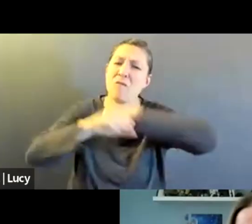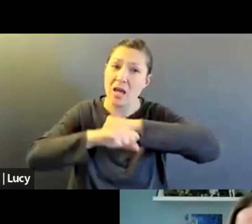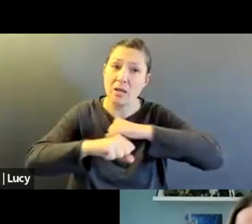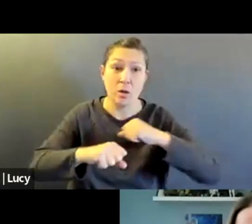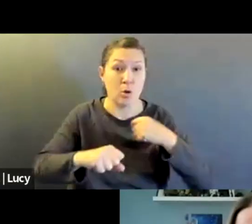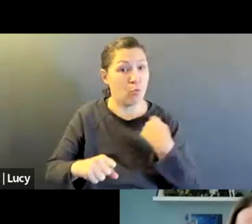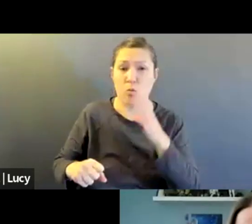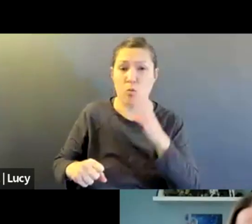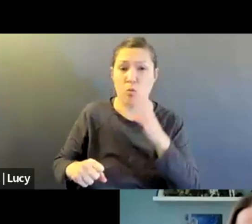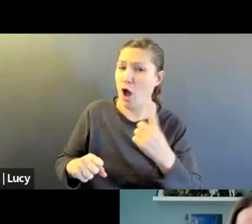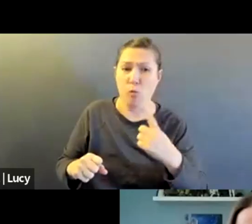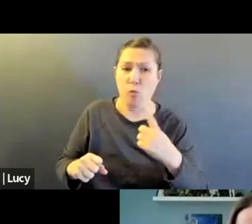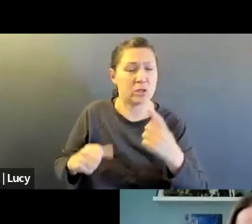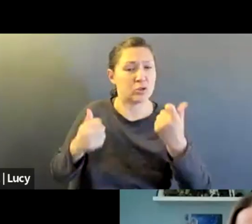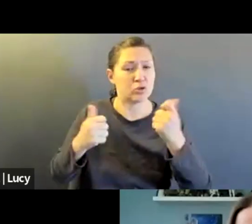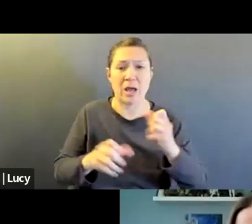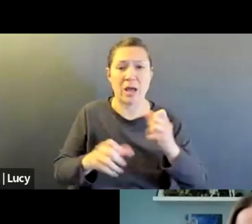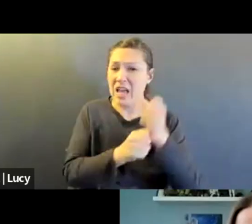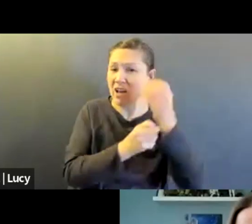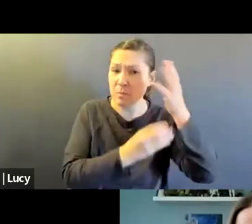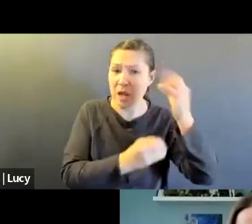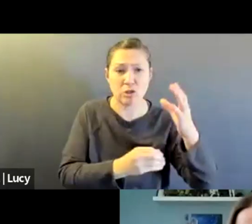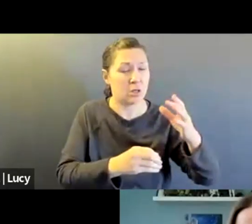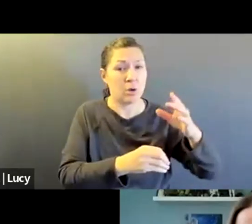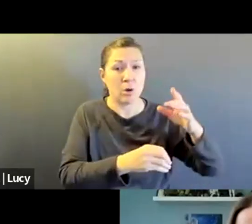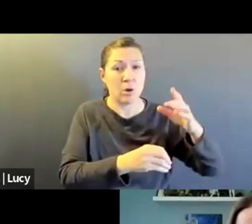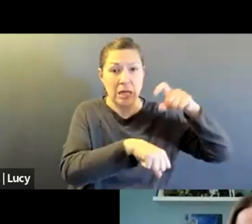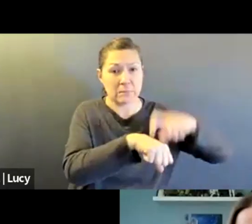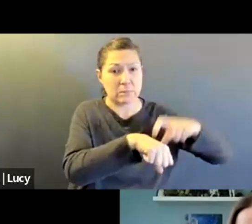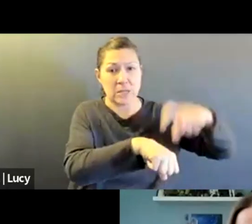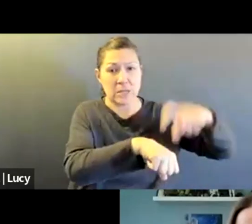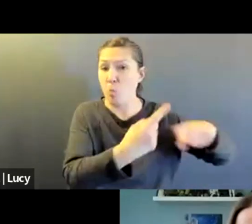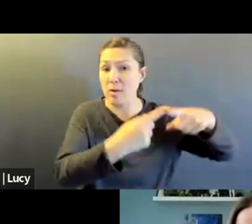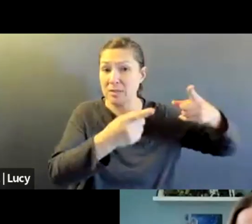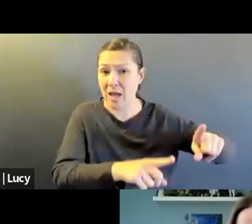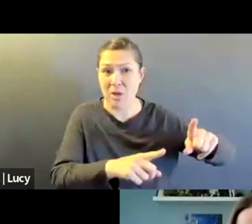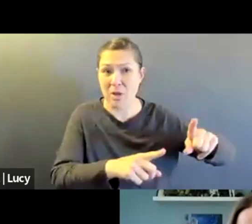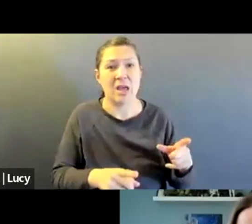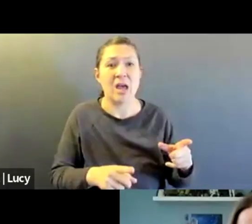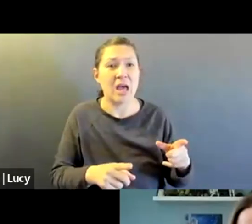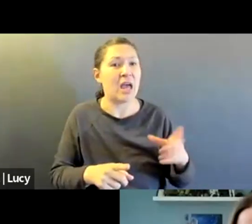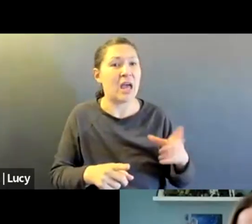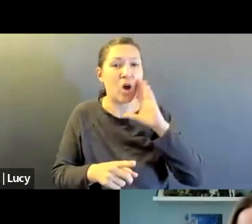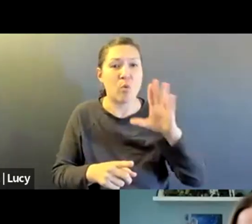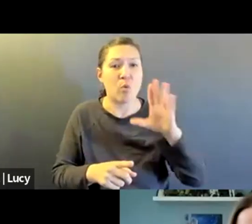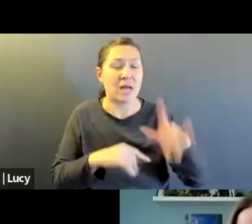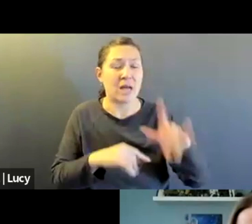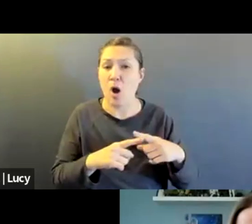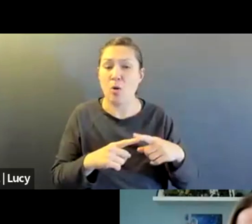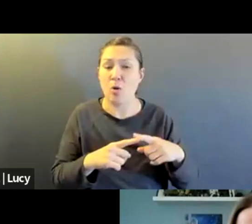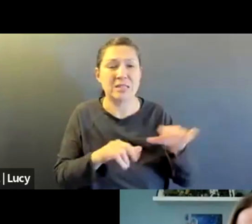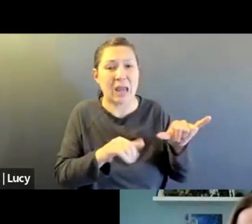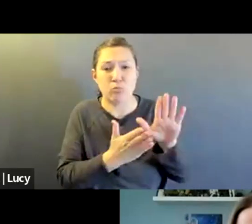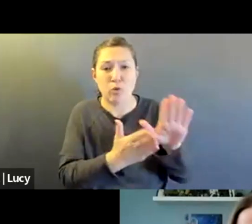try to provide you with the information in real time, and we always frame it very similar to what we did here today. We talk about what's going on,